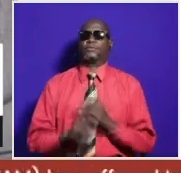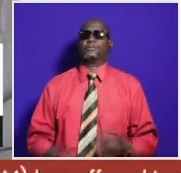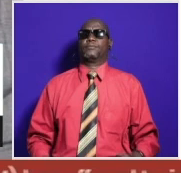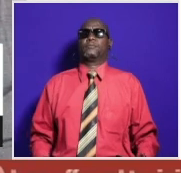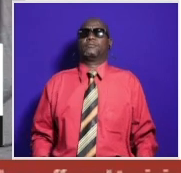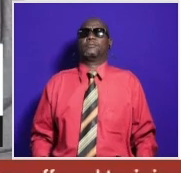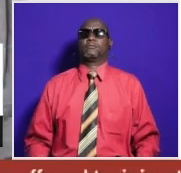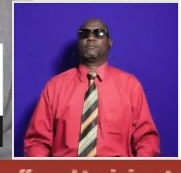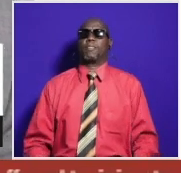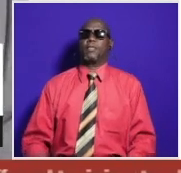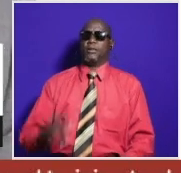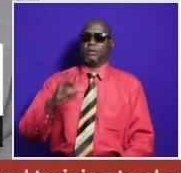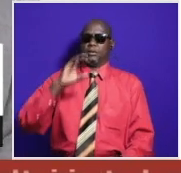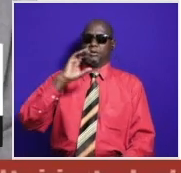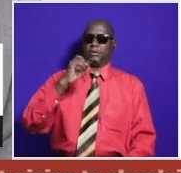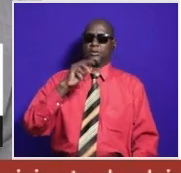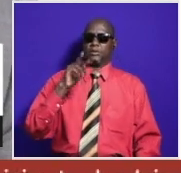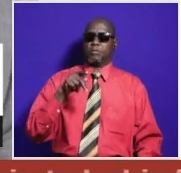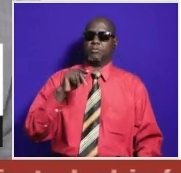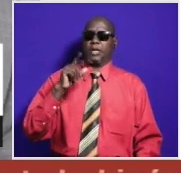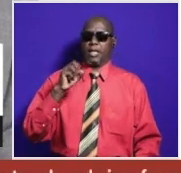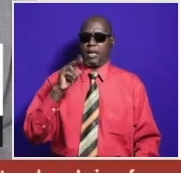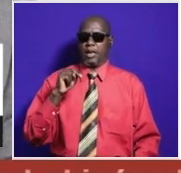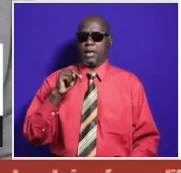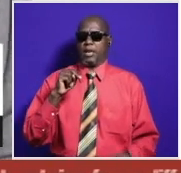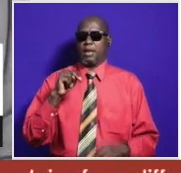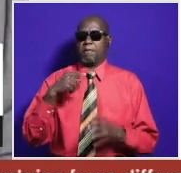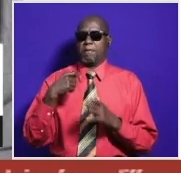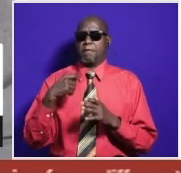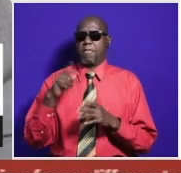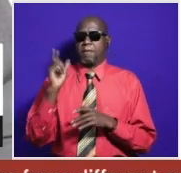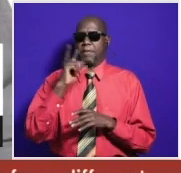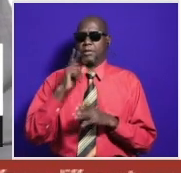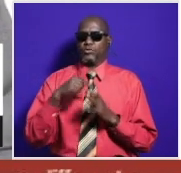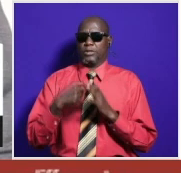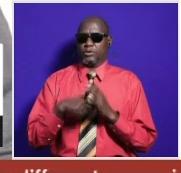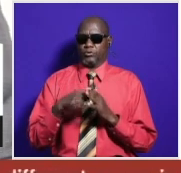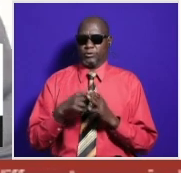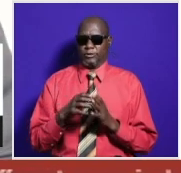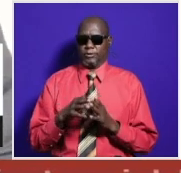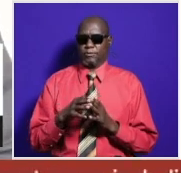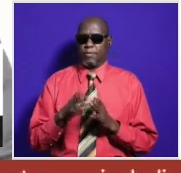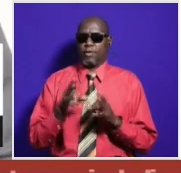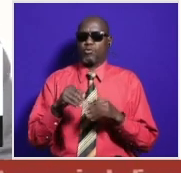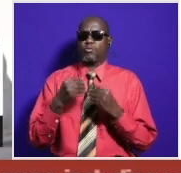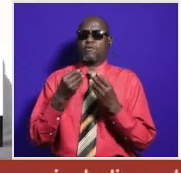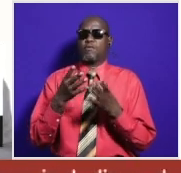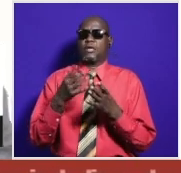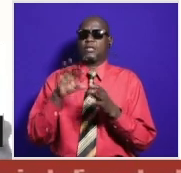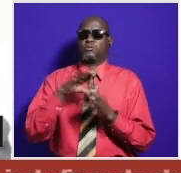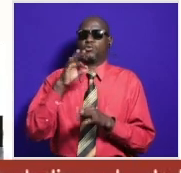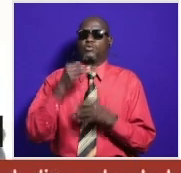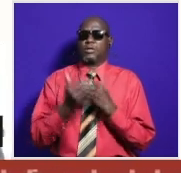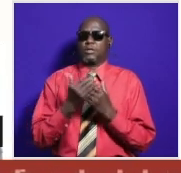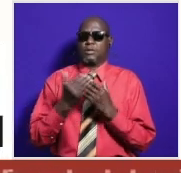Yeah, chaplaincy is basically ministry to industry. Yeah, what we do is that we provide spiritual care to